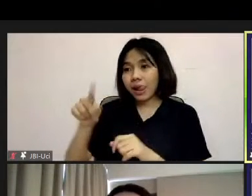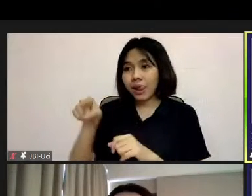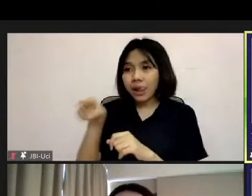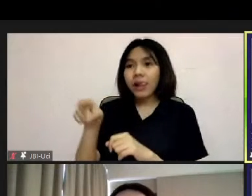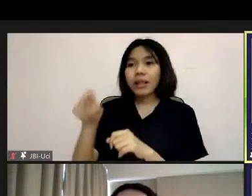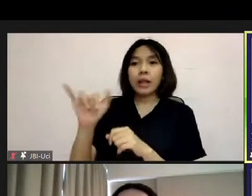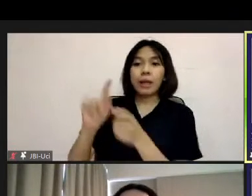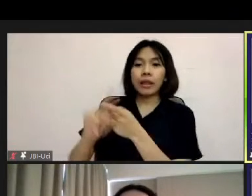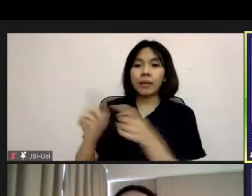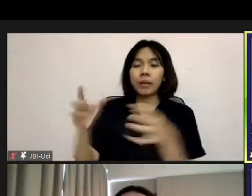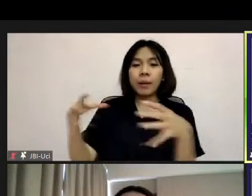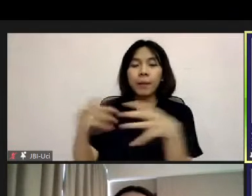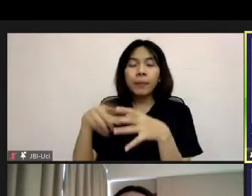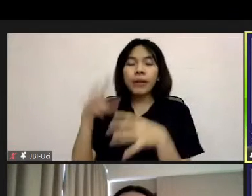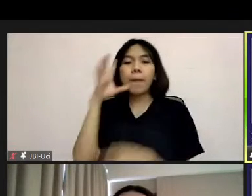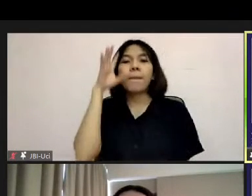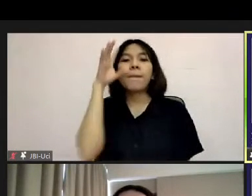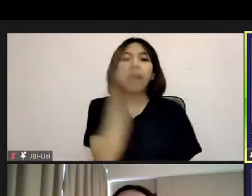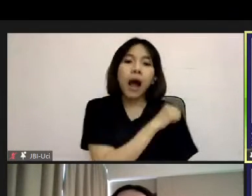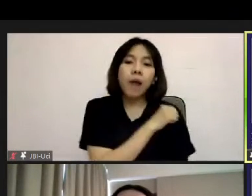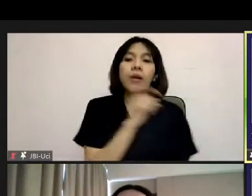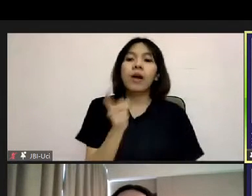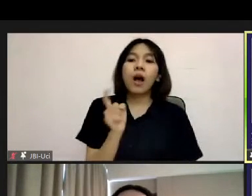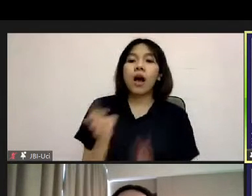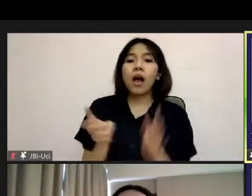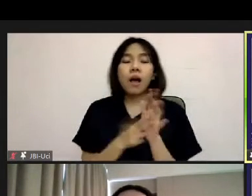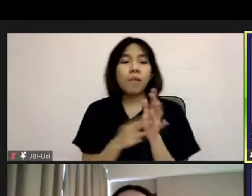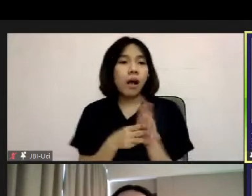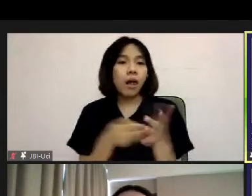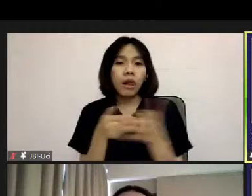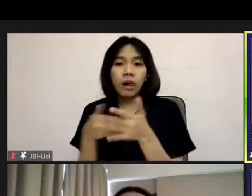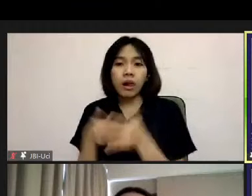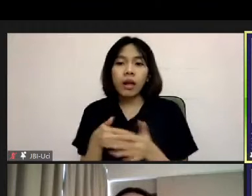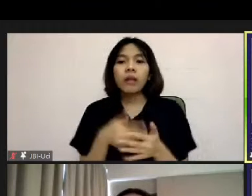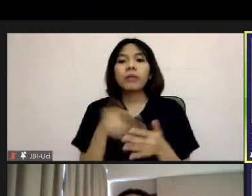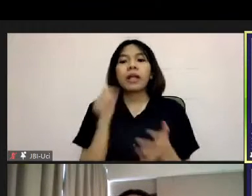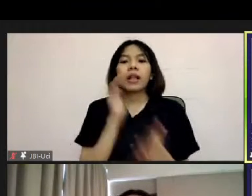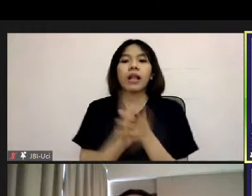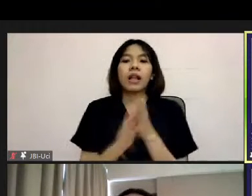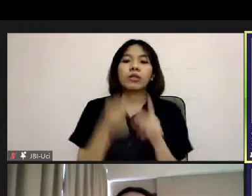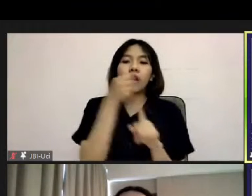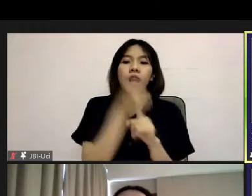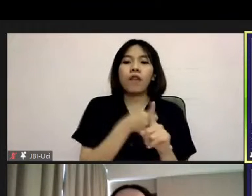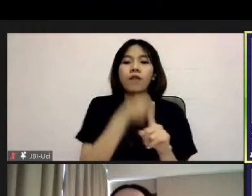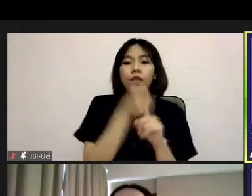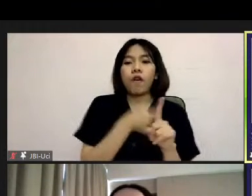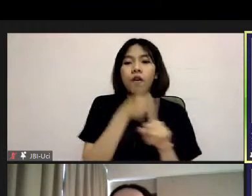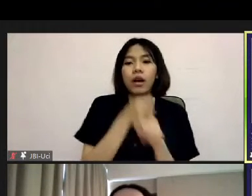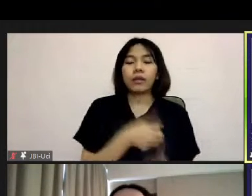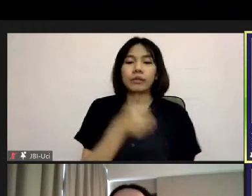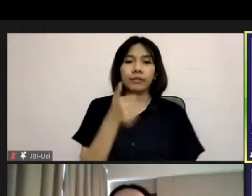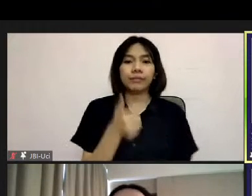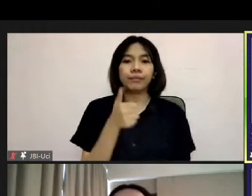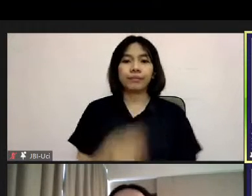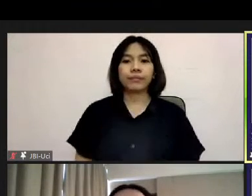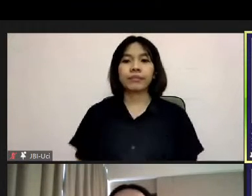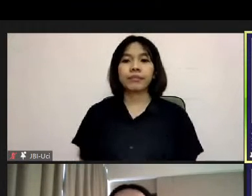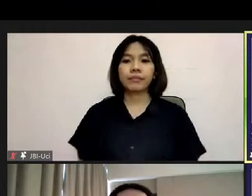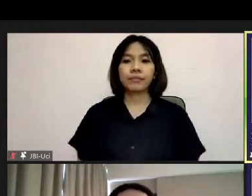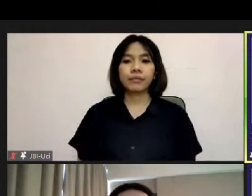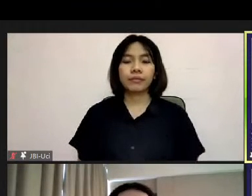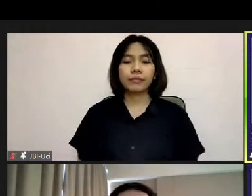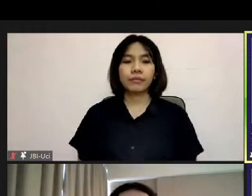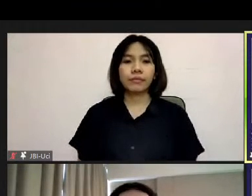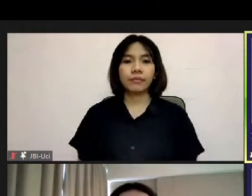so they are aware about that. So if something happened to you, they can give the advocacy. And